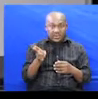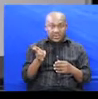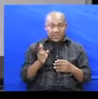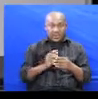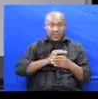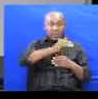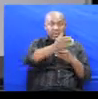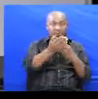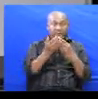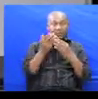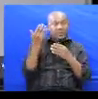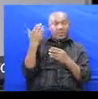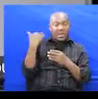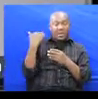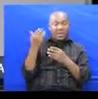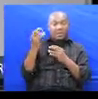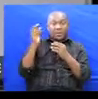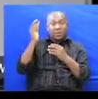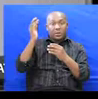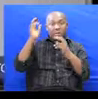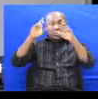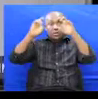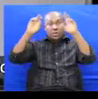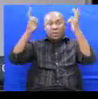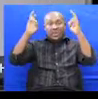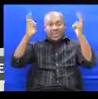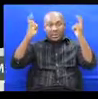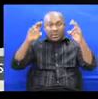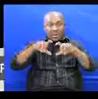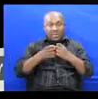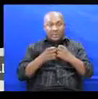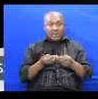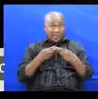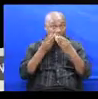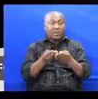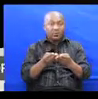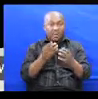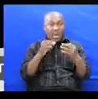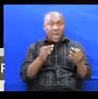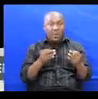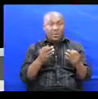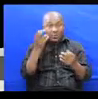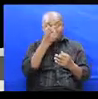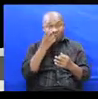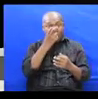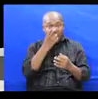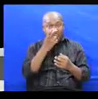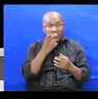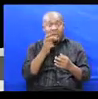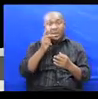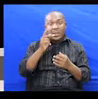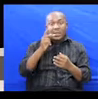2 topic, but now let us remind you how do we find the molar mass. Potassium